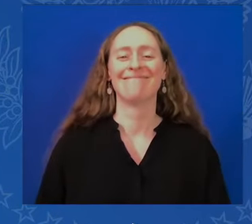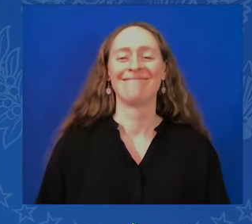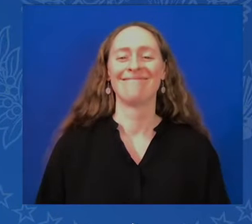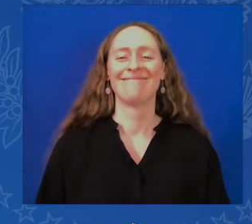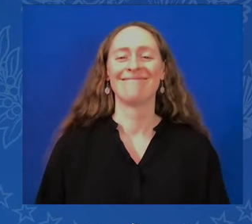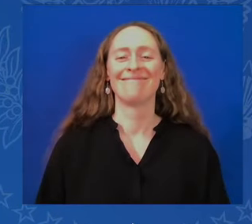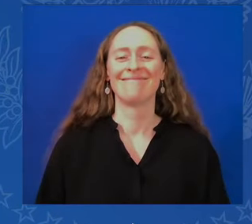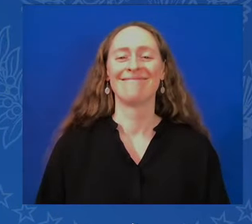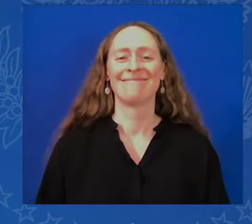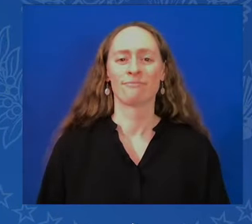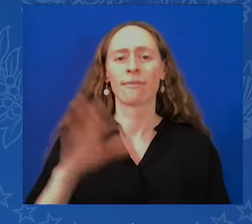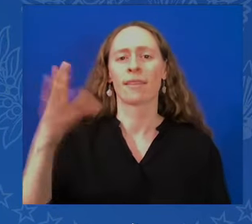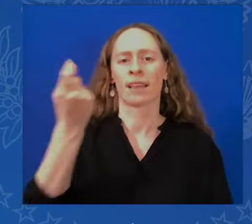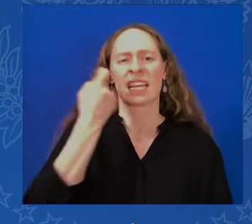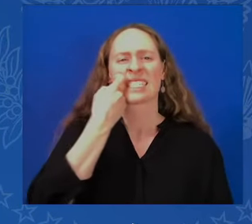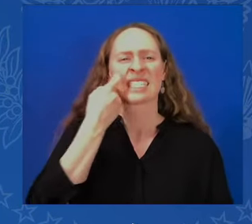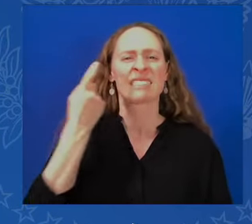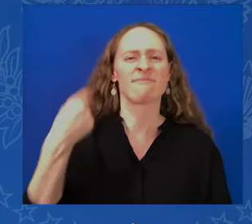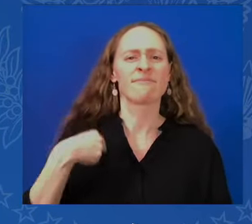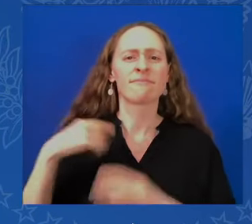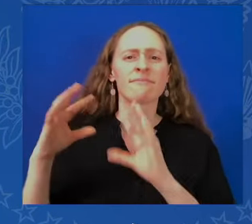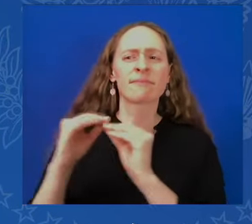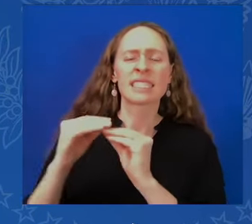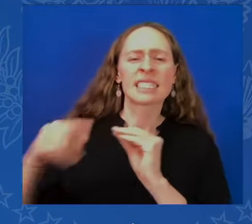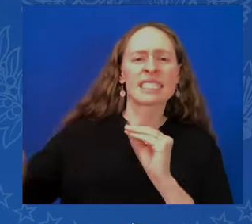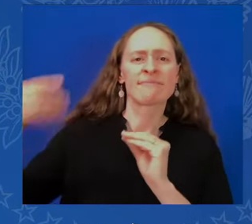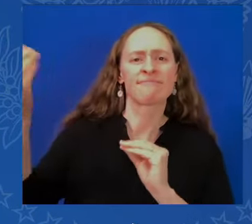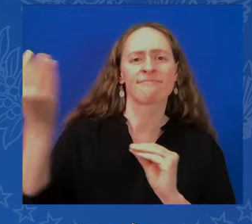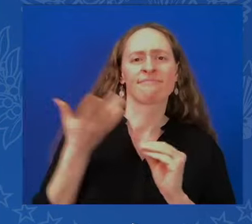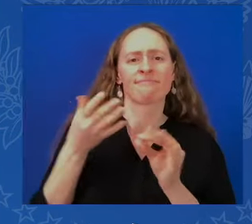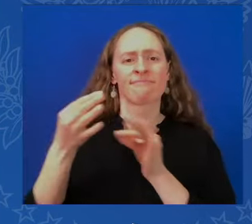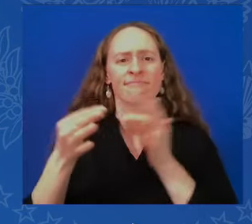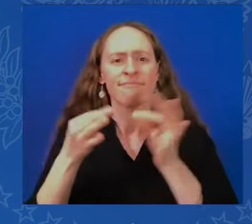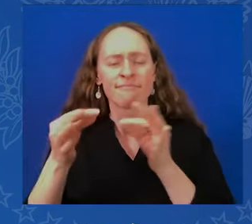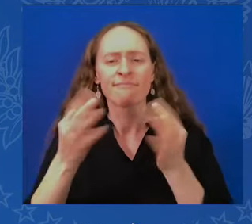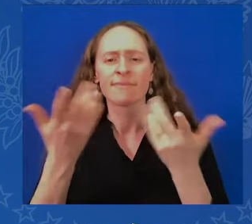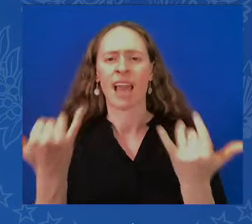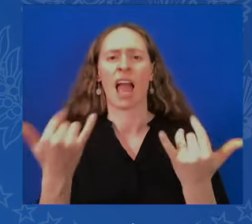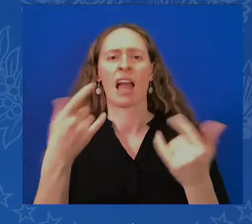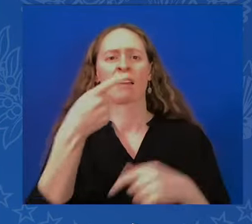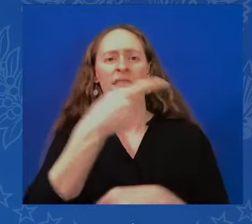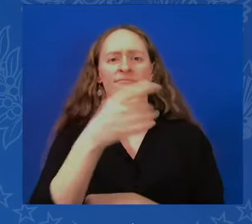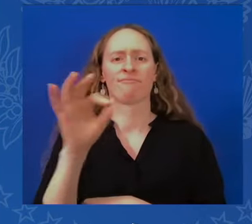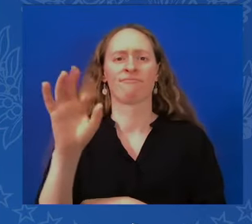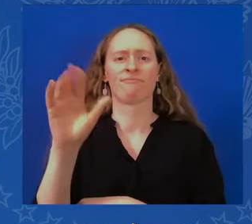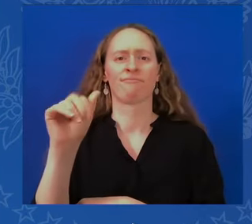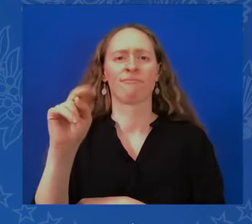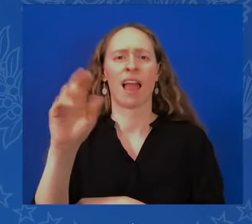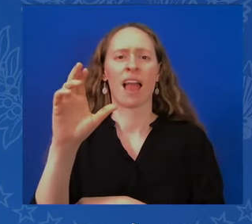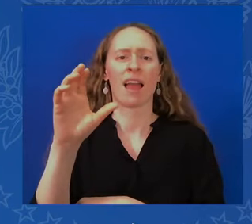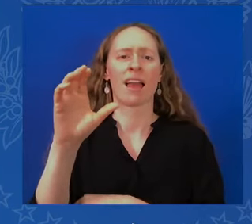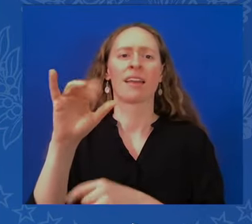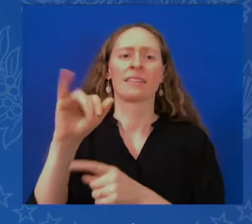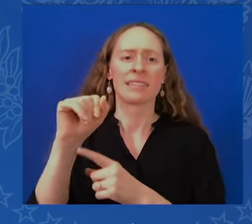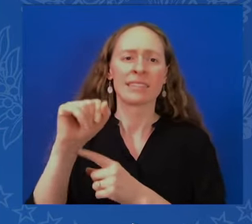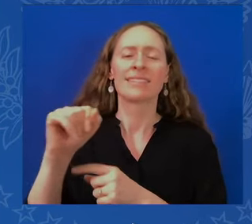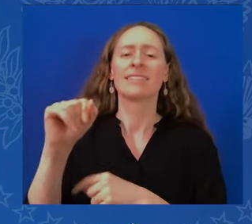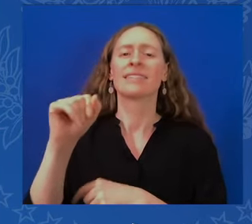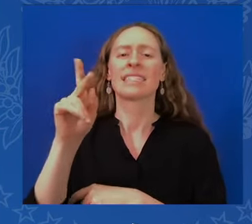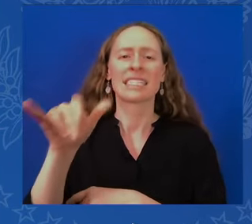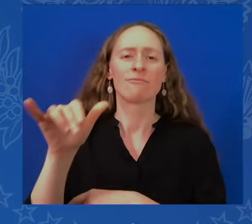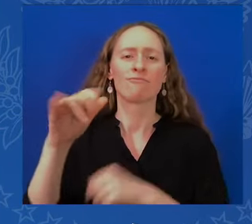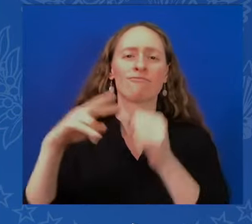tragic collapse of the Francis Scott Key Bridge last Tuesday. The damage is devastating, and our hearts are still